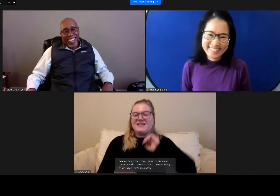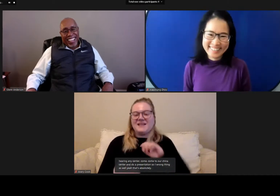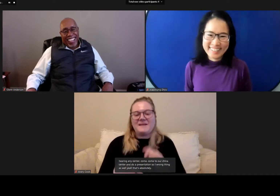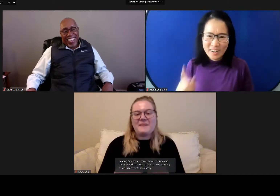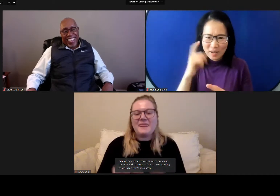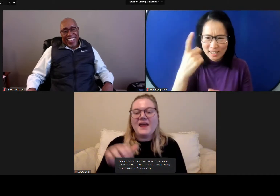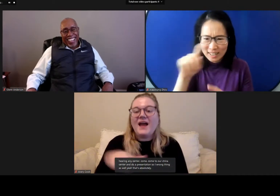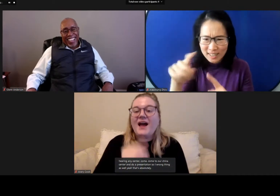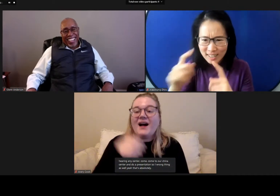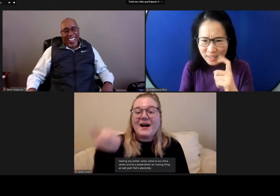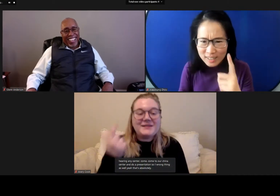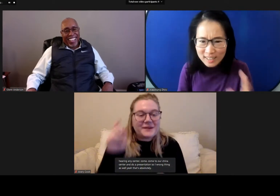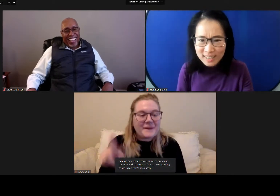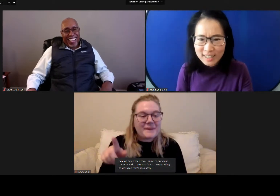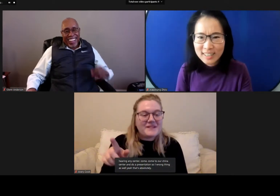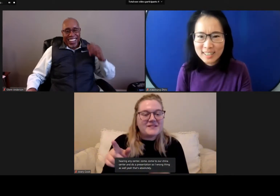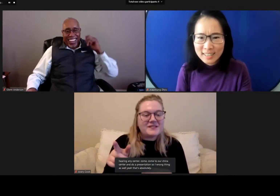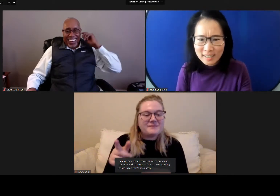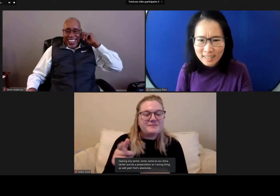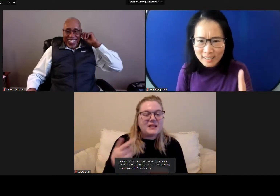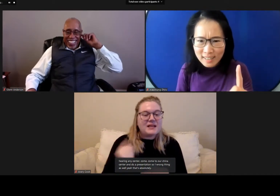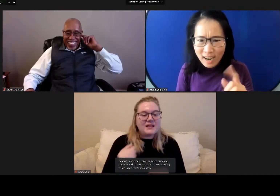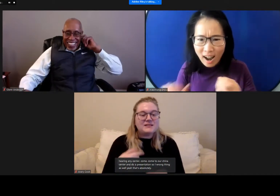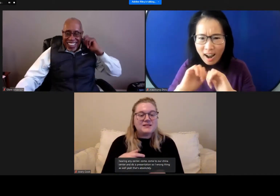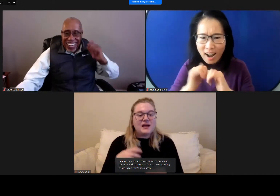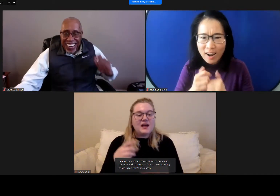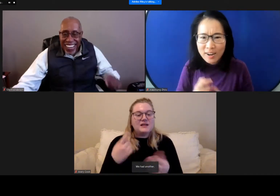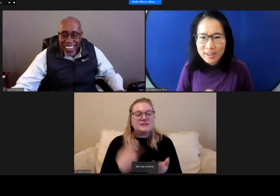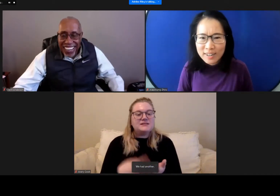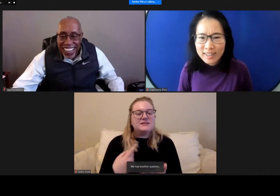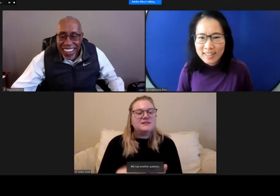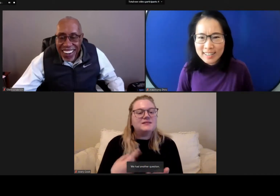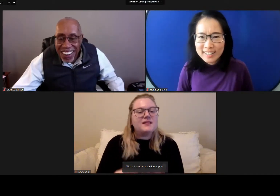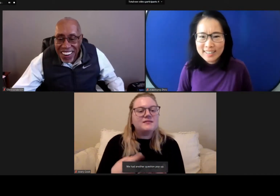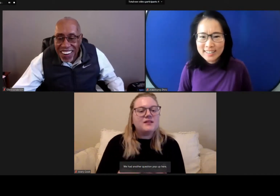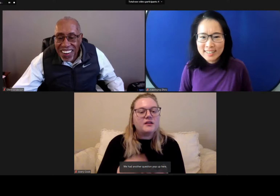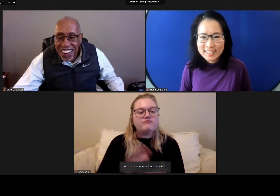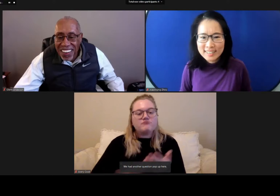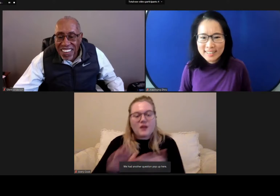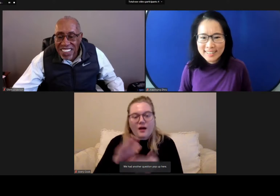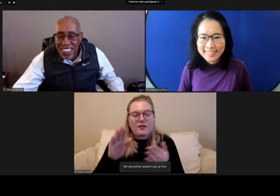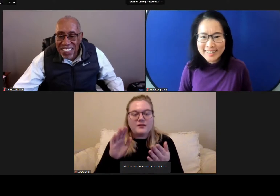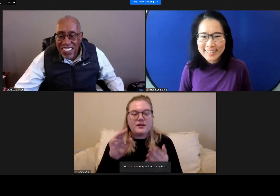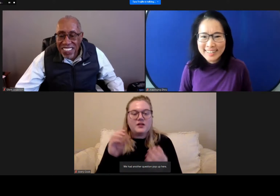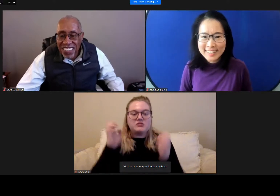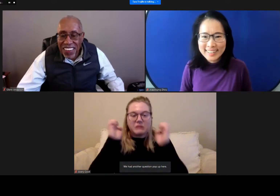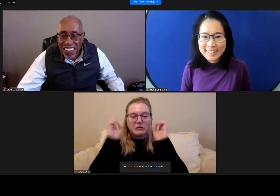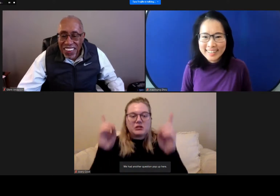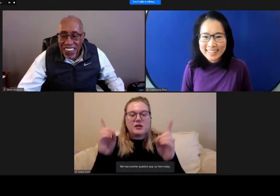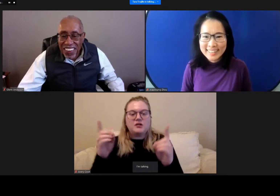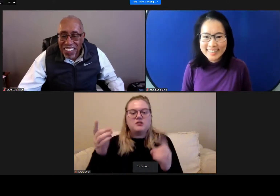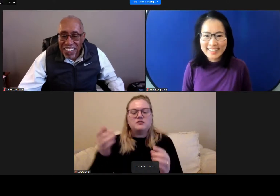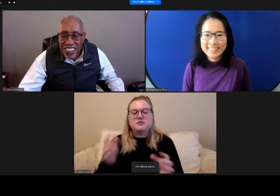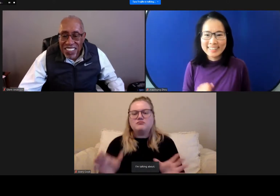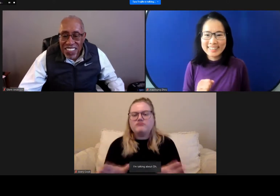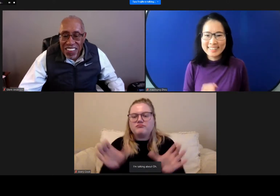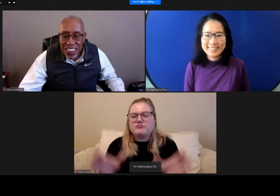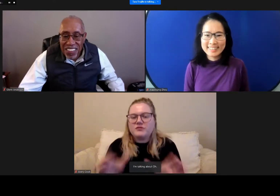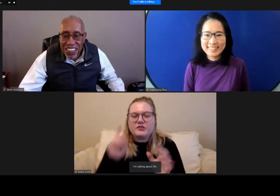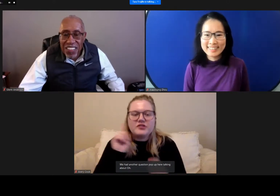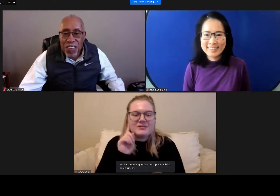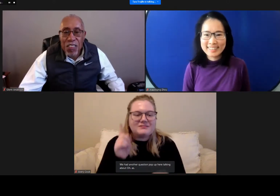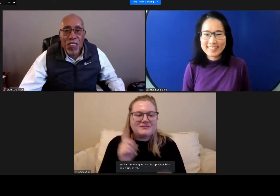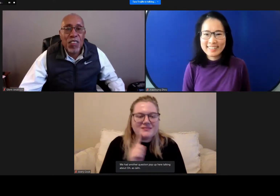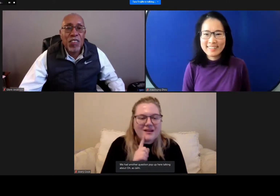And we had another question pop up here. Sorry. talking about,